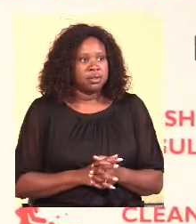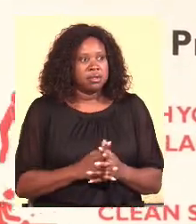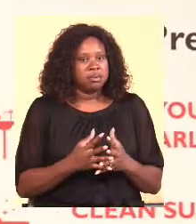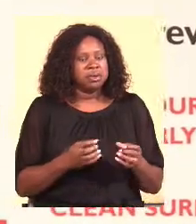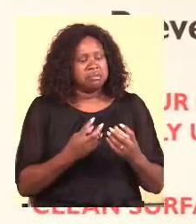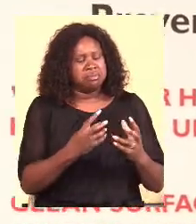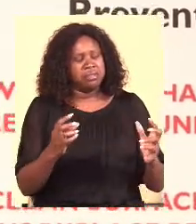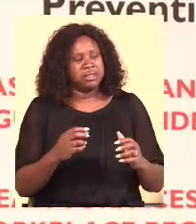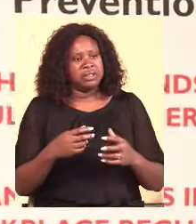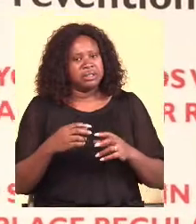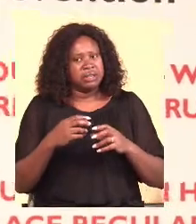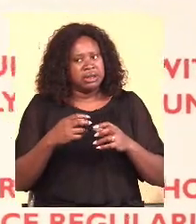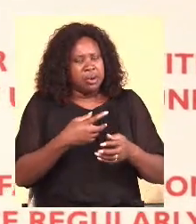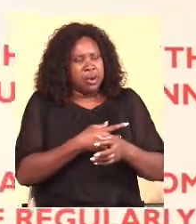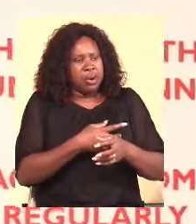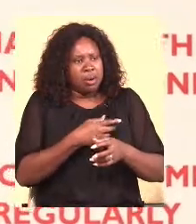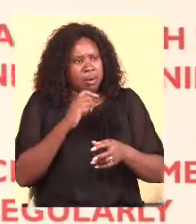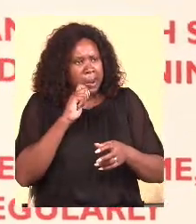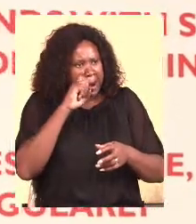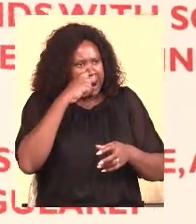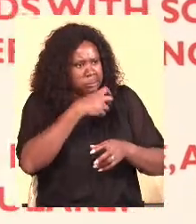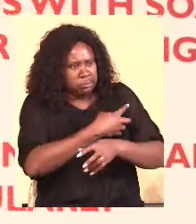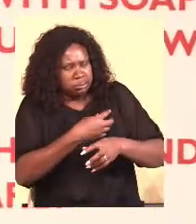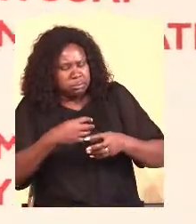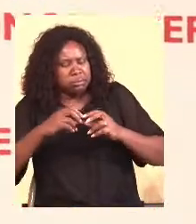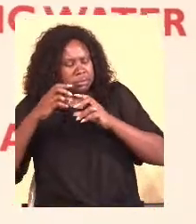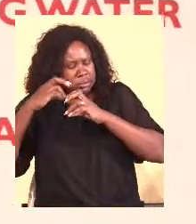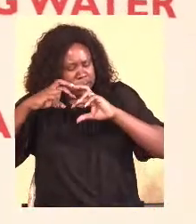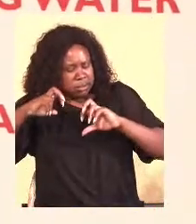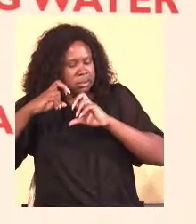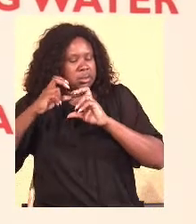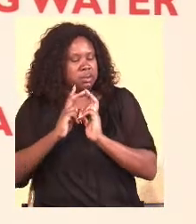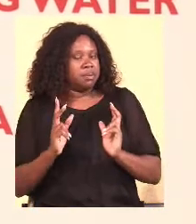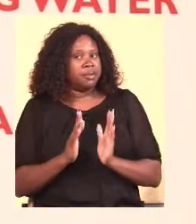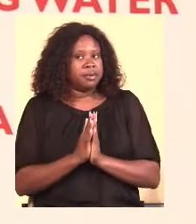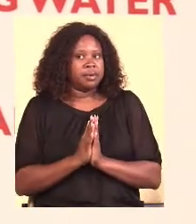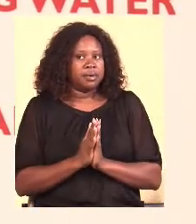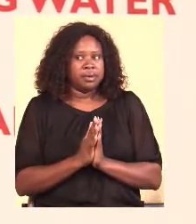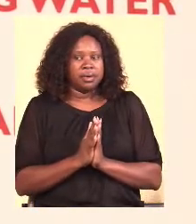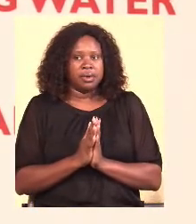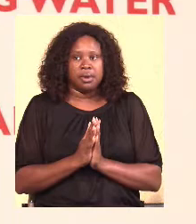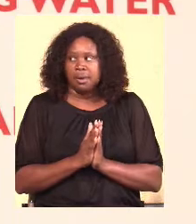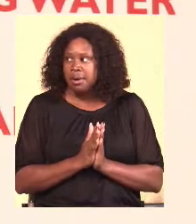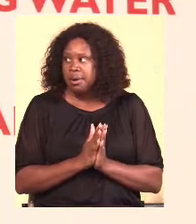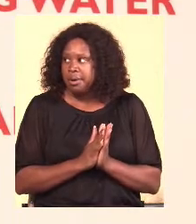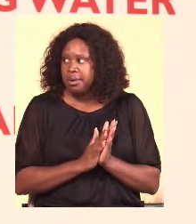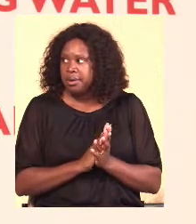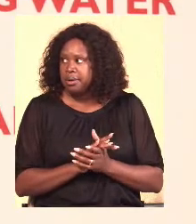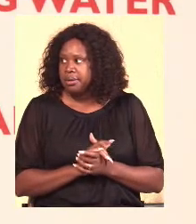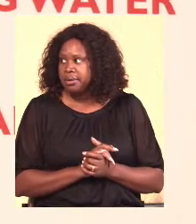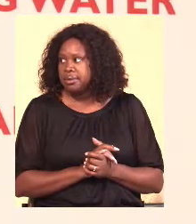testing issues that many of people are asking. would be necessary in cases where you